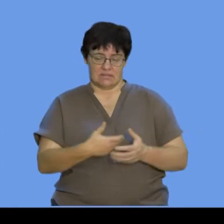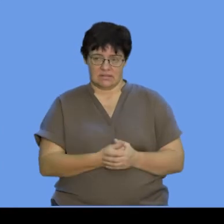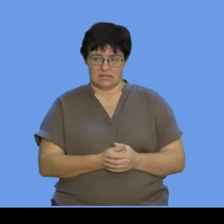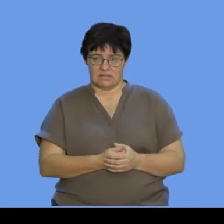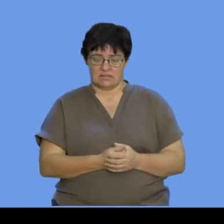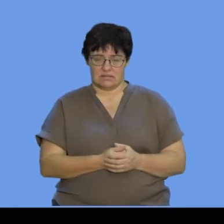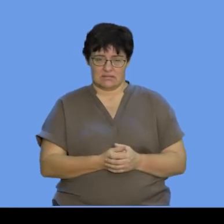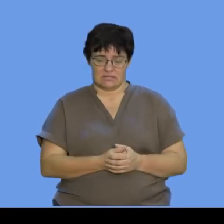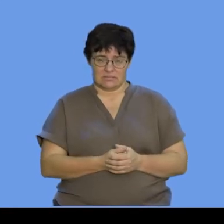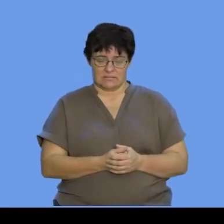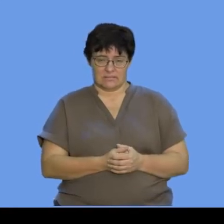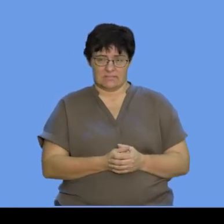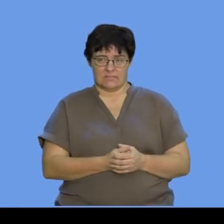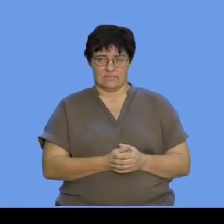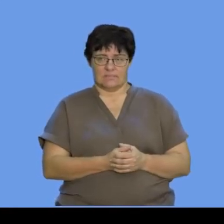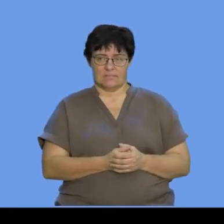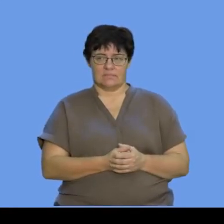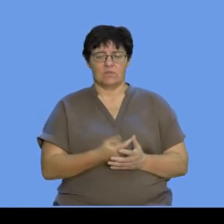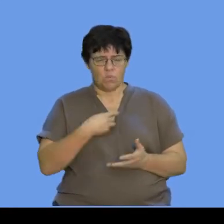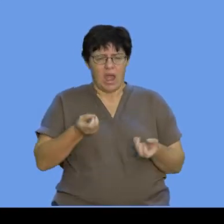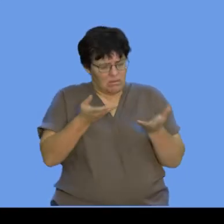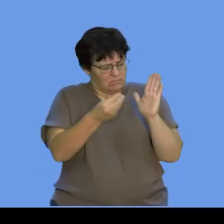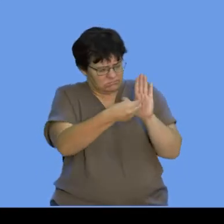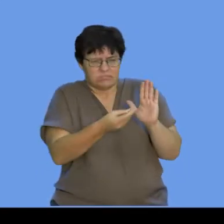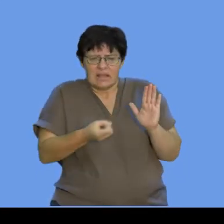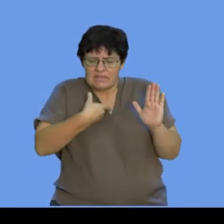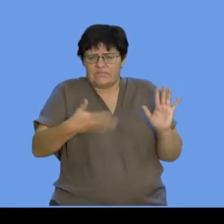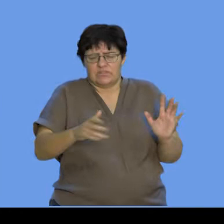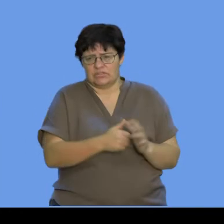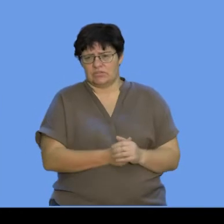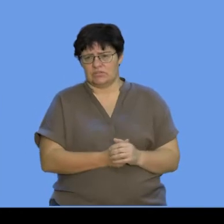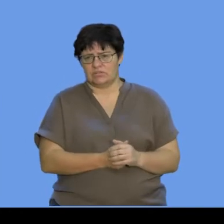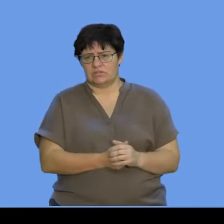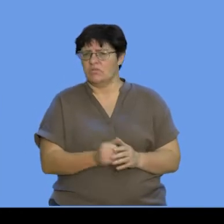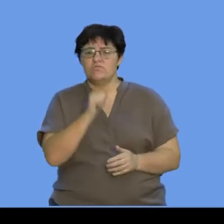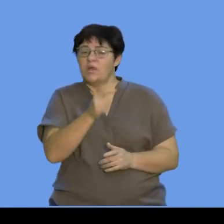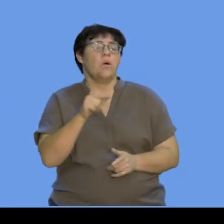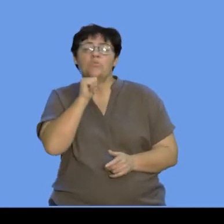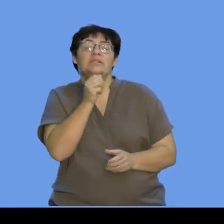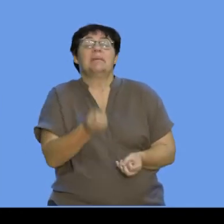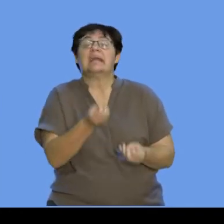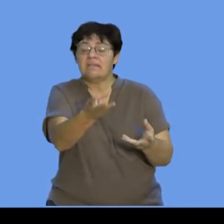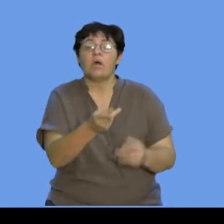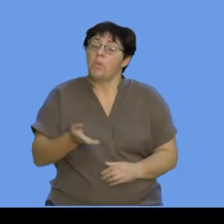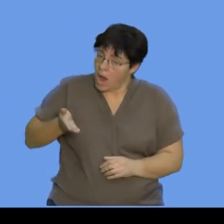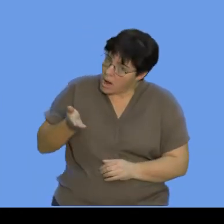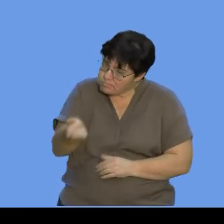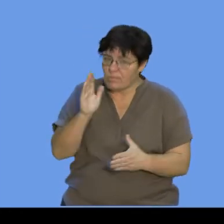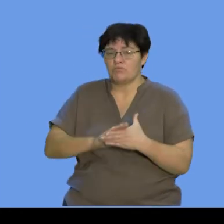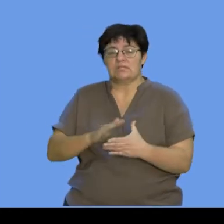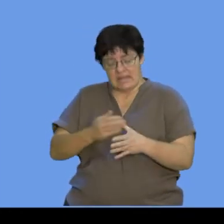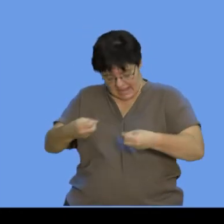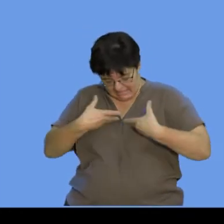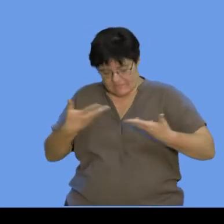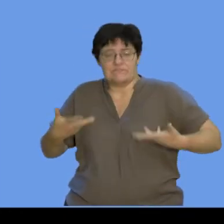and this will be given. They gave you this. You do state, even if I gave it to you in the